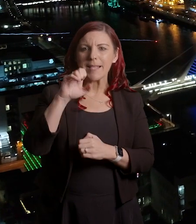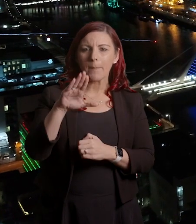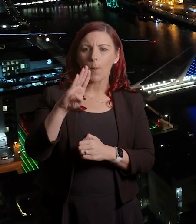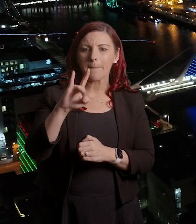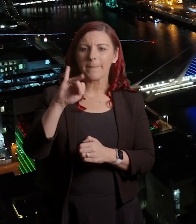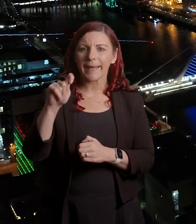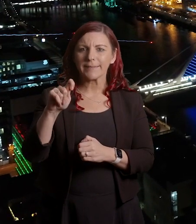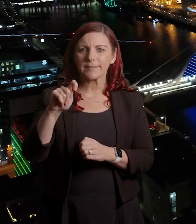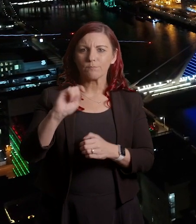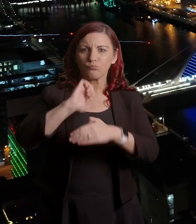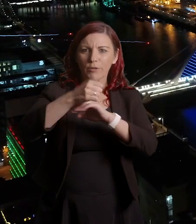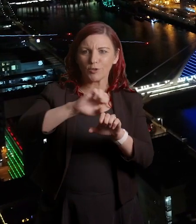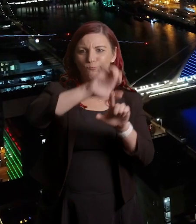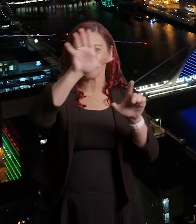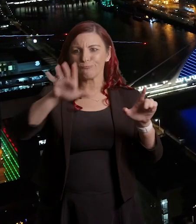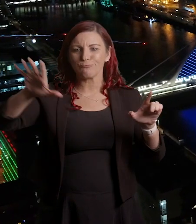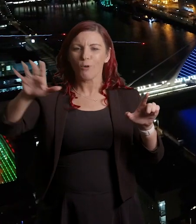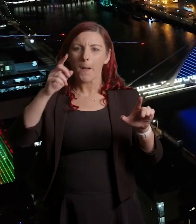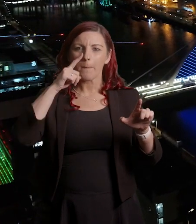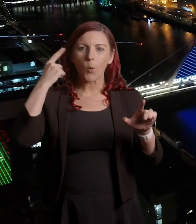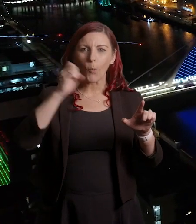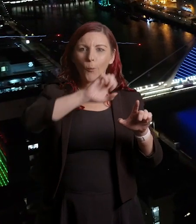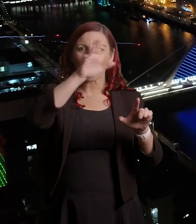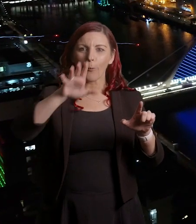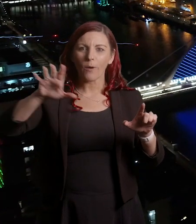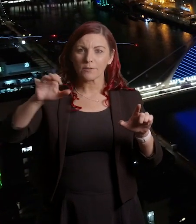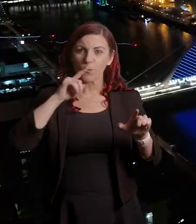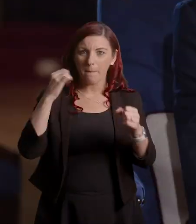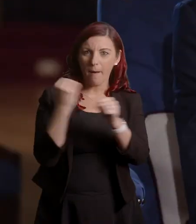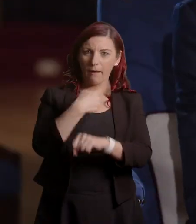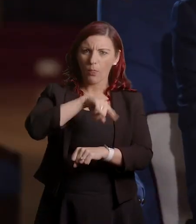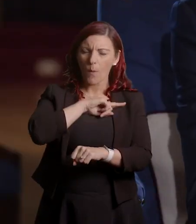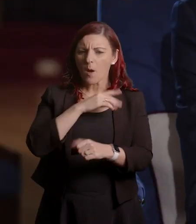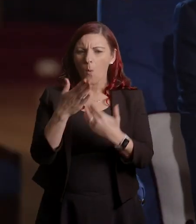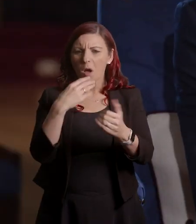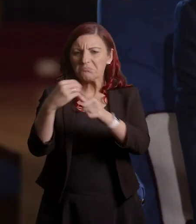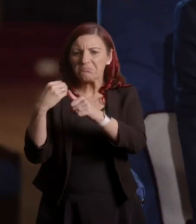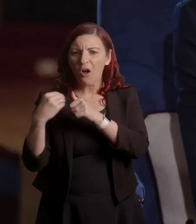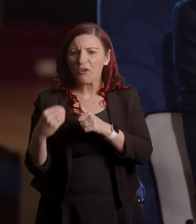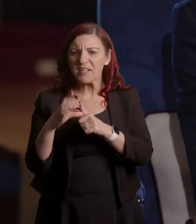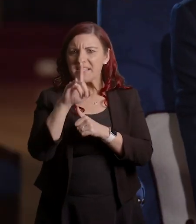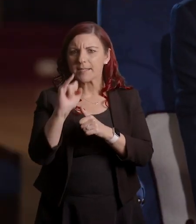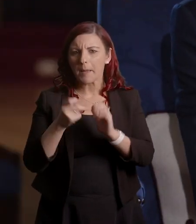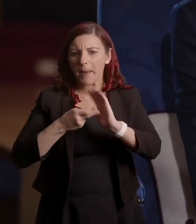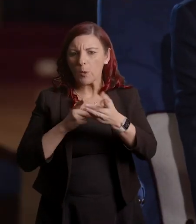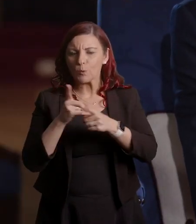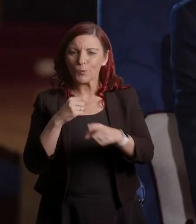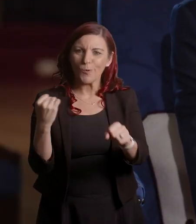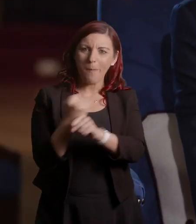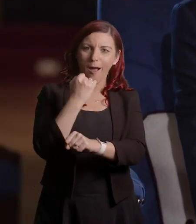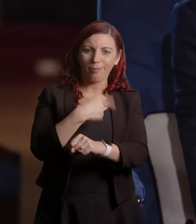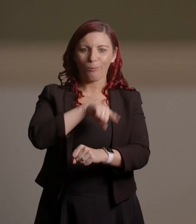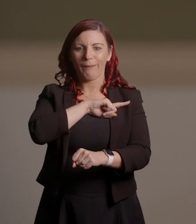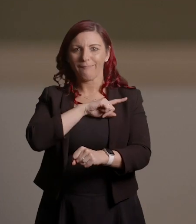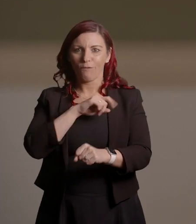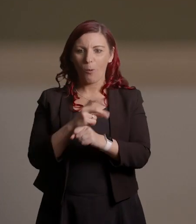Samuel Beckett Bridge was lit up in lights to mark the All-Ireland wins as well. What else is the city doing over the next couple of days to mark